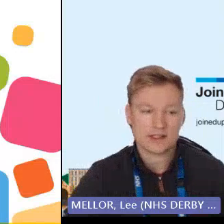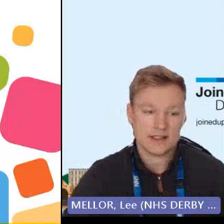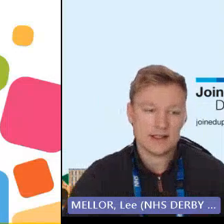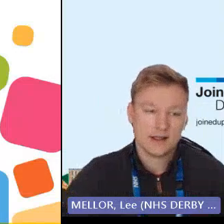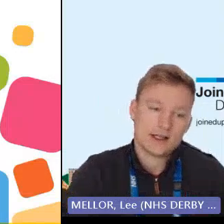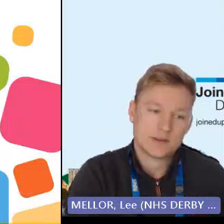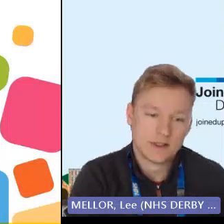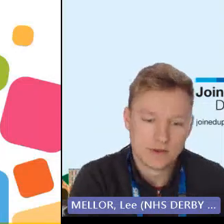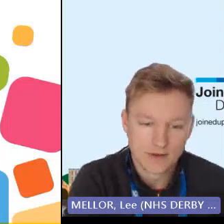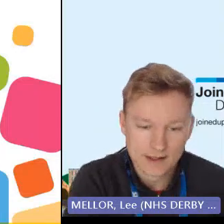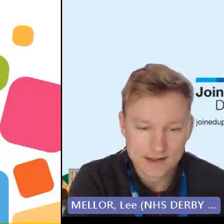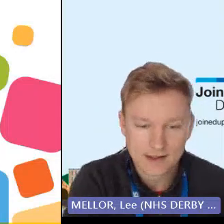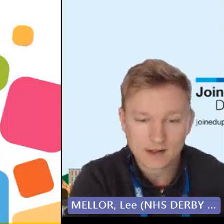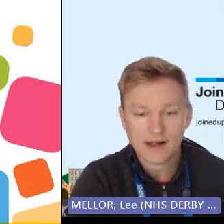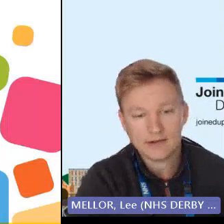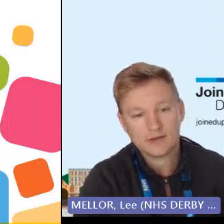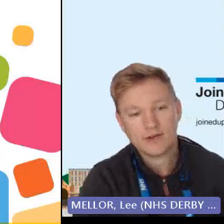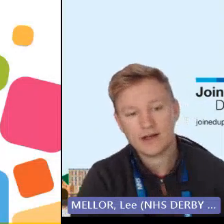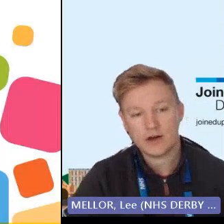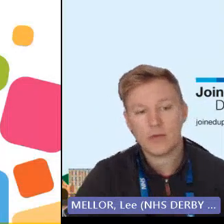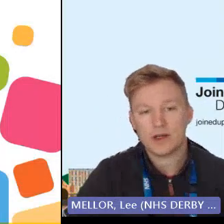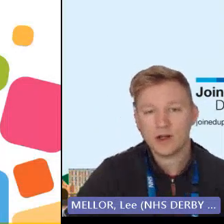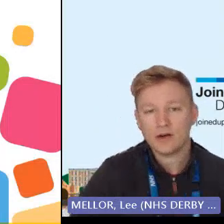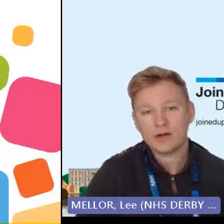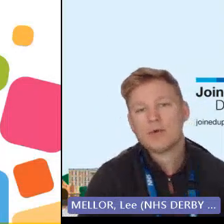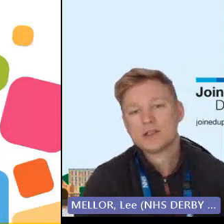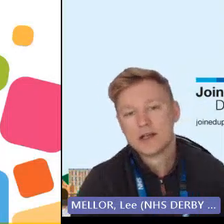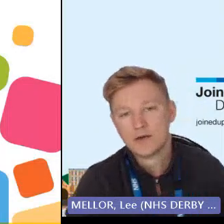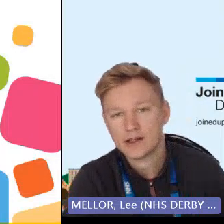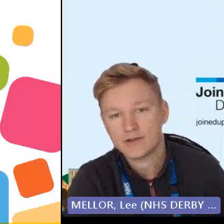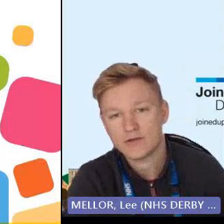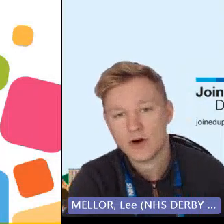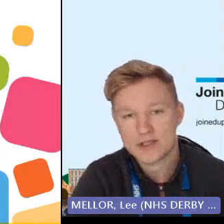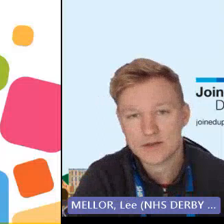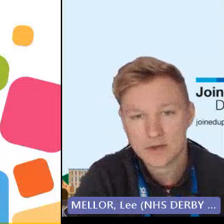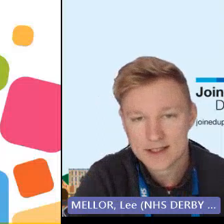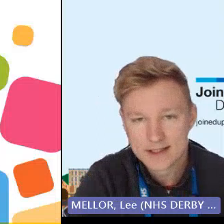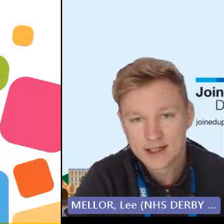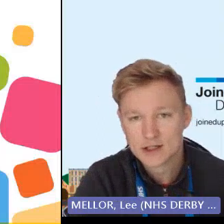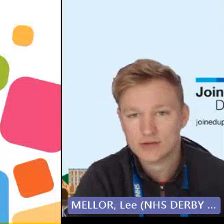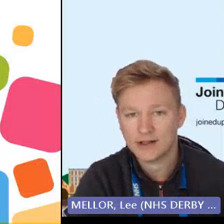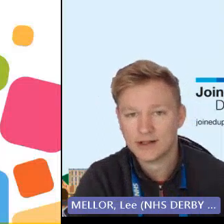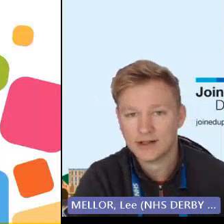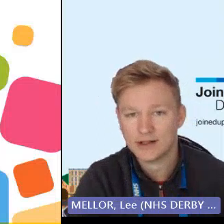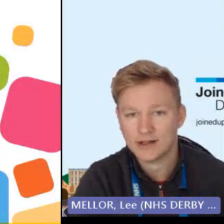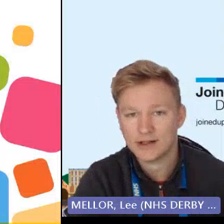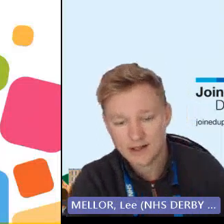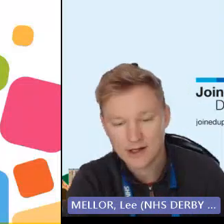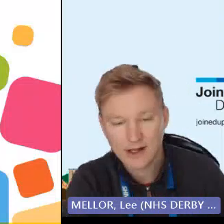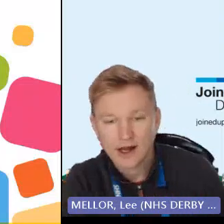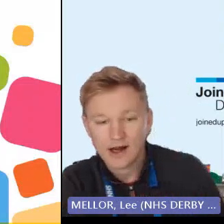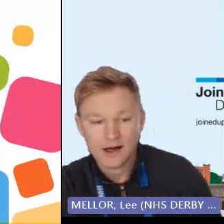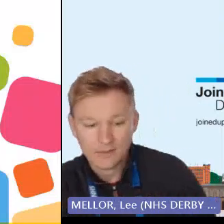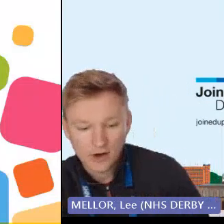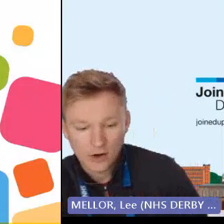also, obviously, a special thanks to Claire and Faye for coming along, putting together a really informative presentation, really